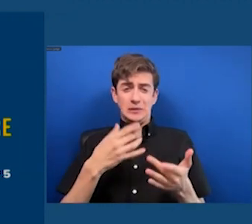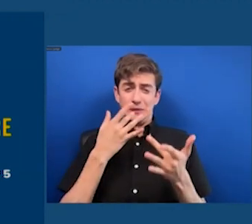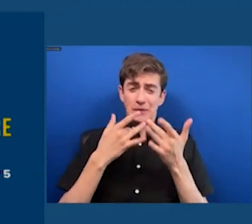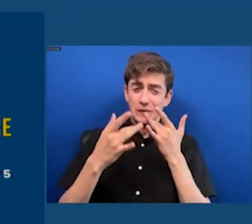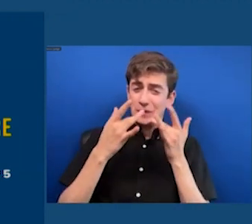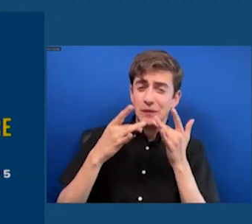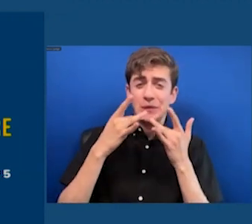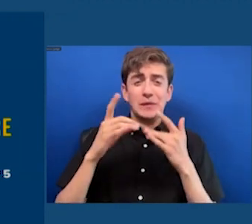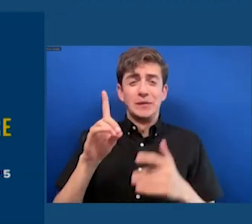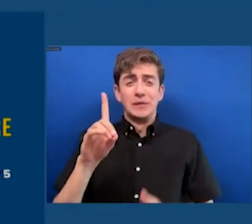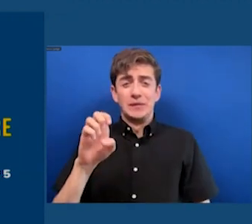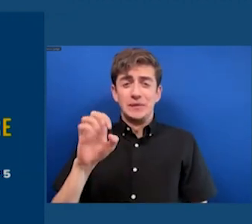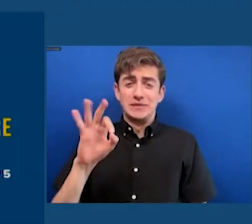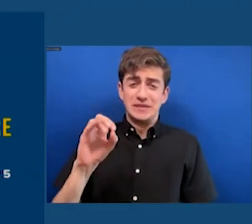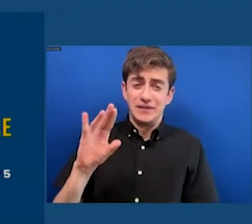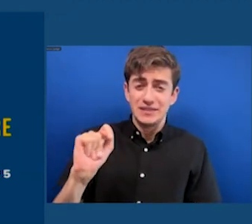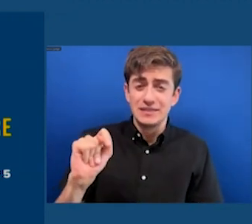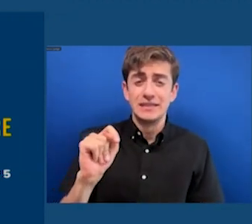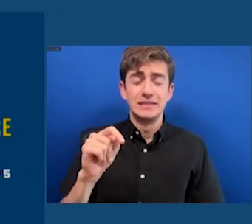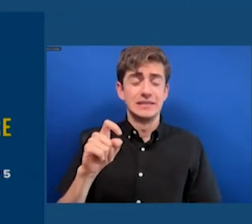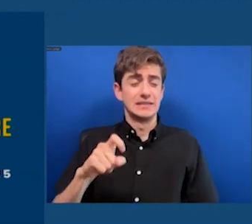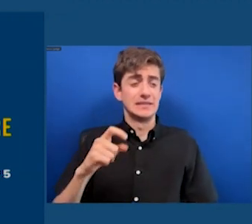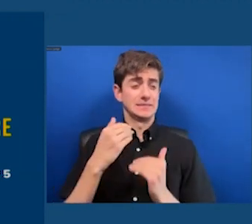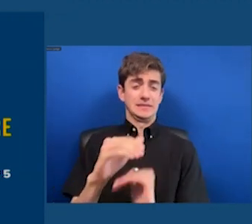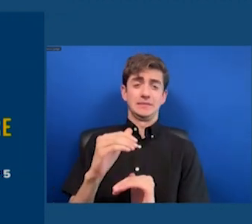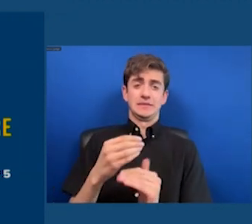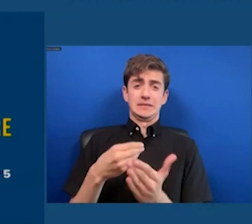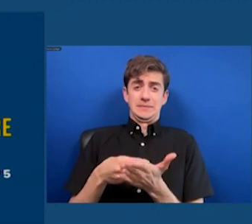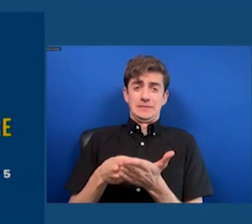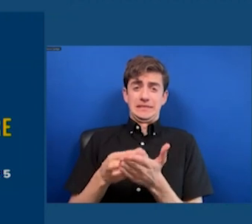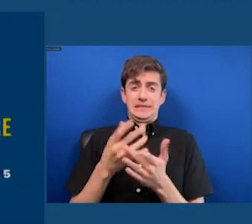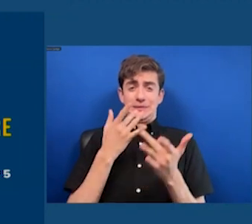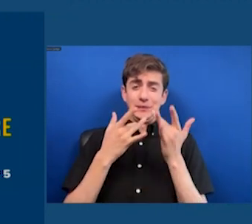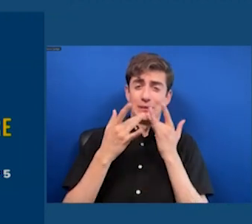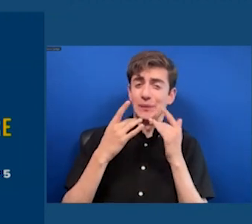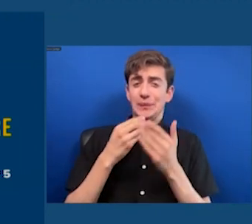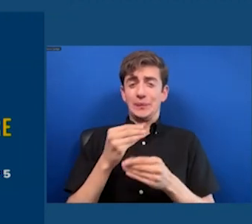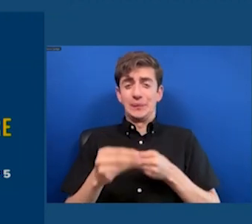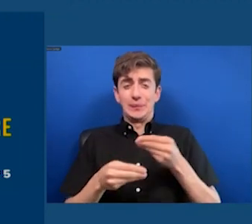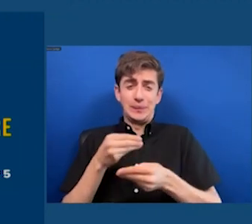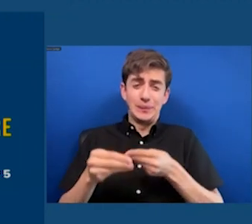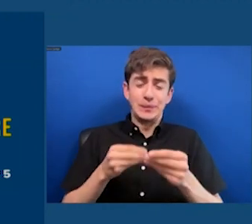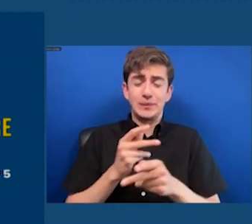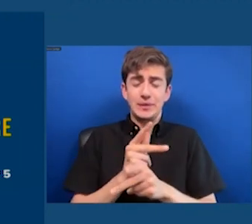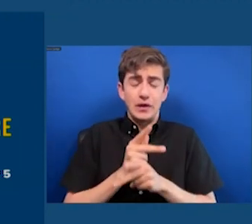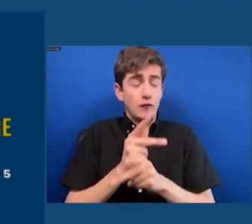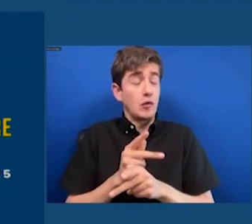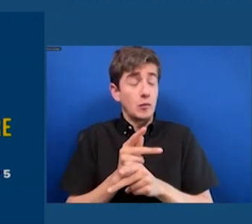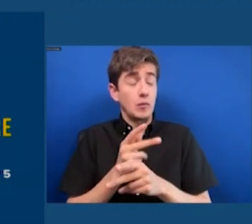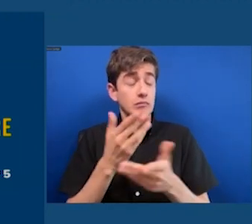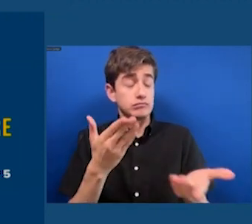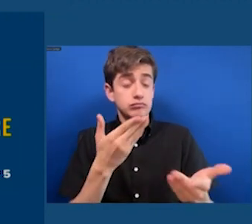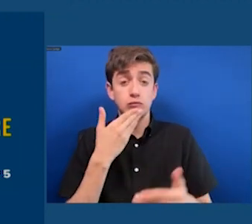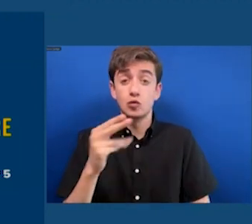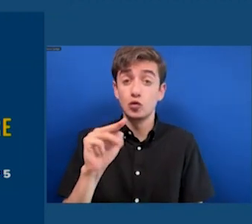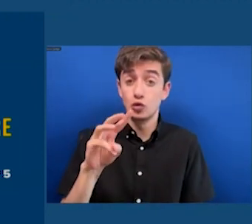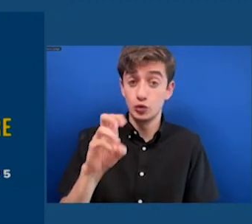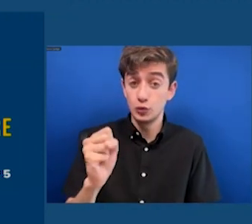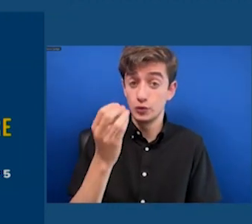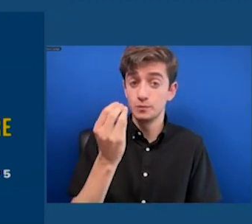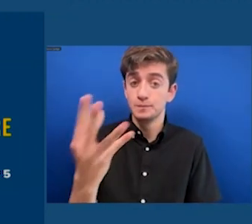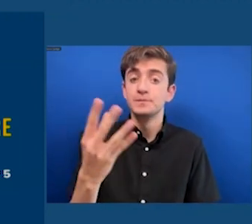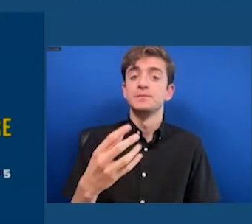that we need to exercise restraint to protect our financial security. Well, the good news is that since then, our